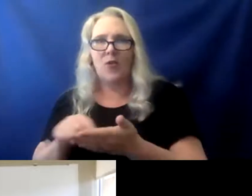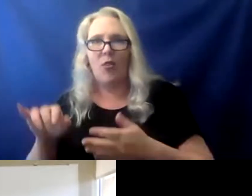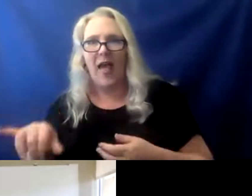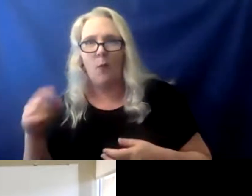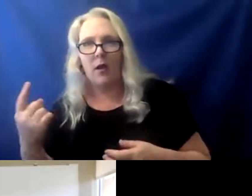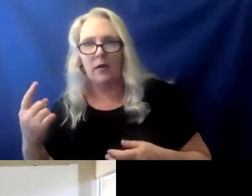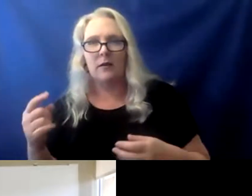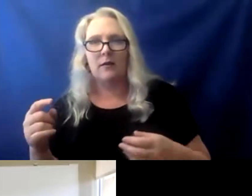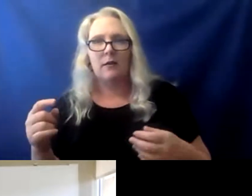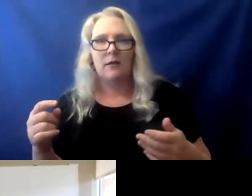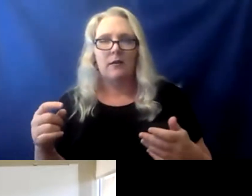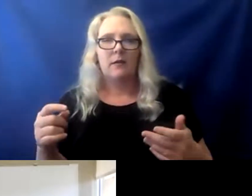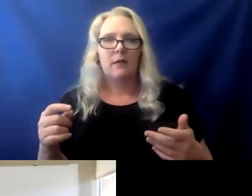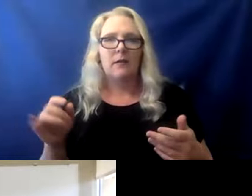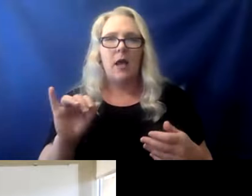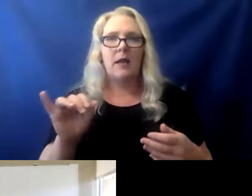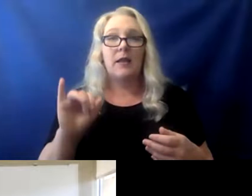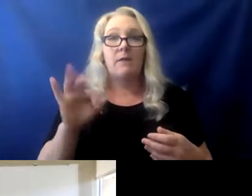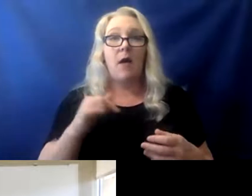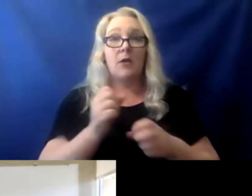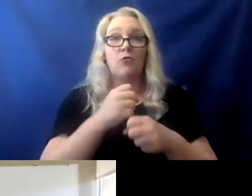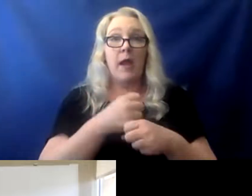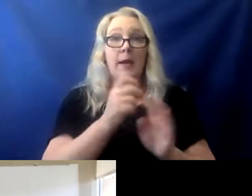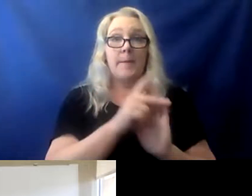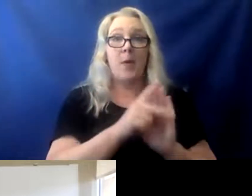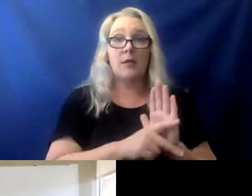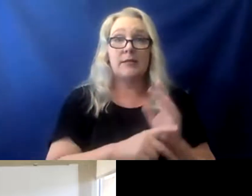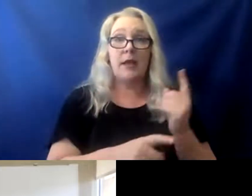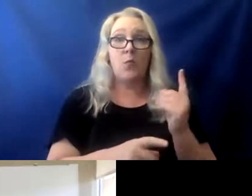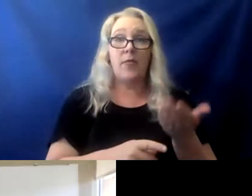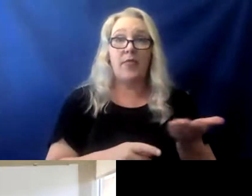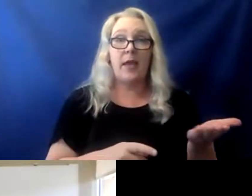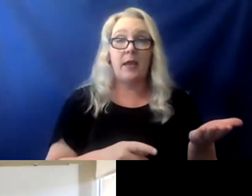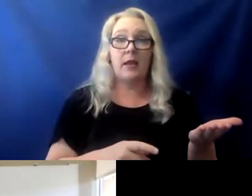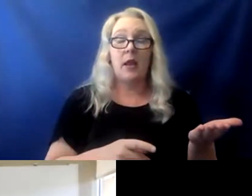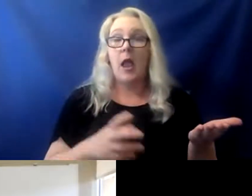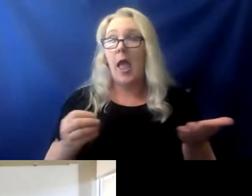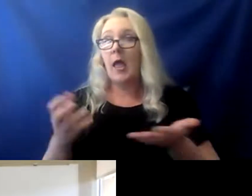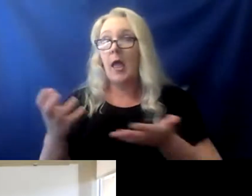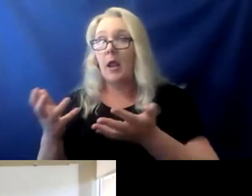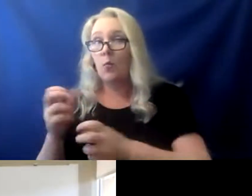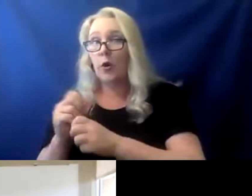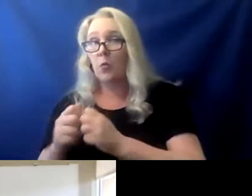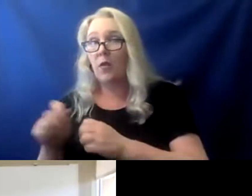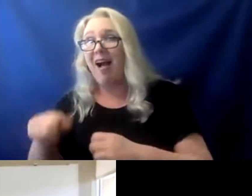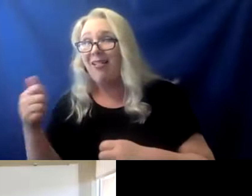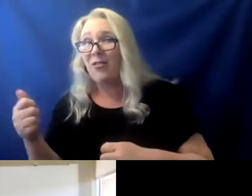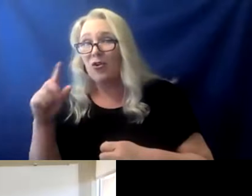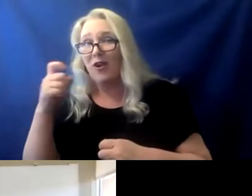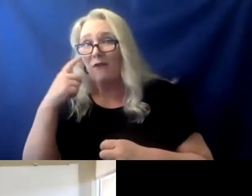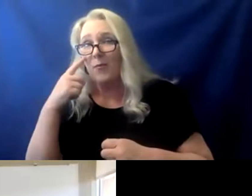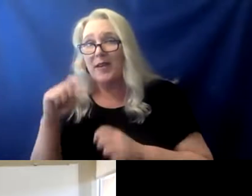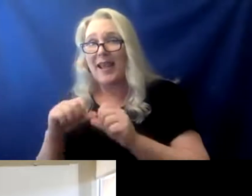policy, if I create a policy on one thing, then if I'm working with another government agency